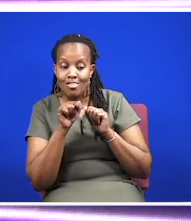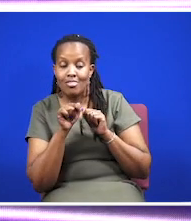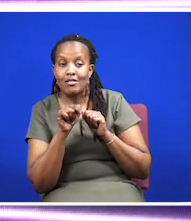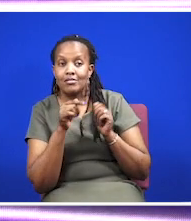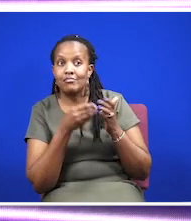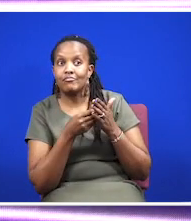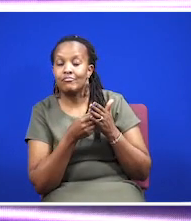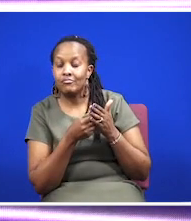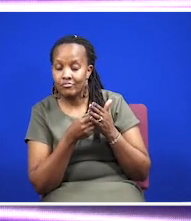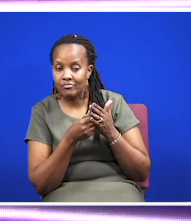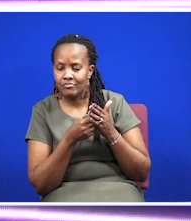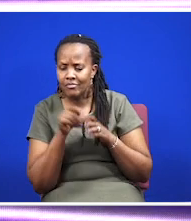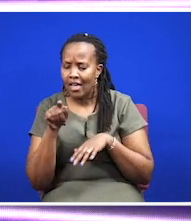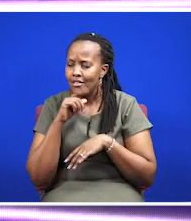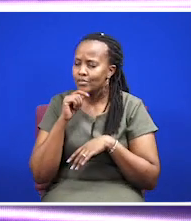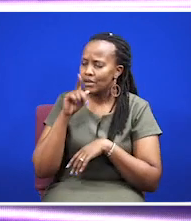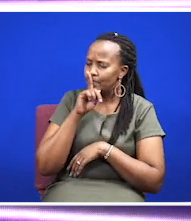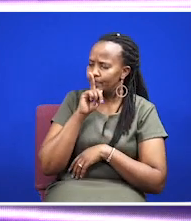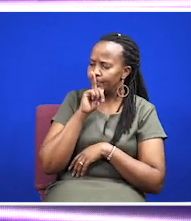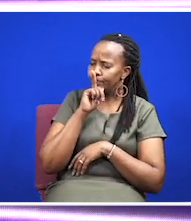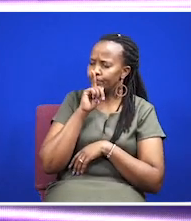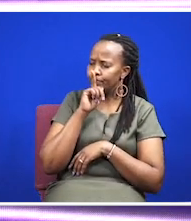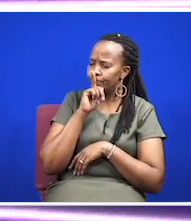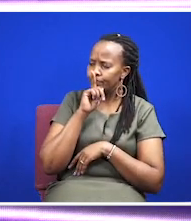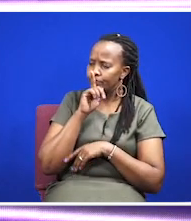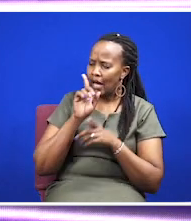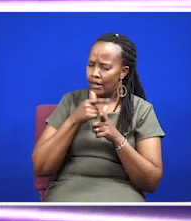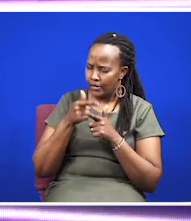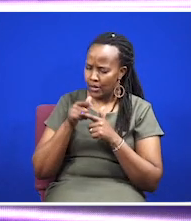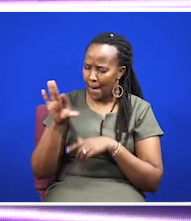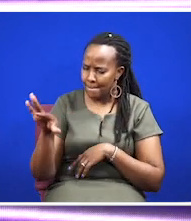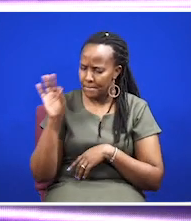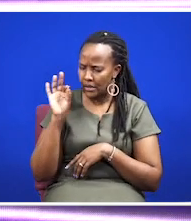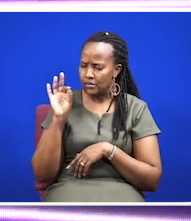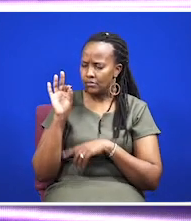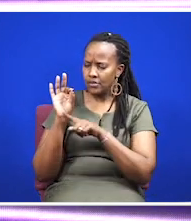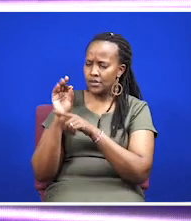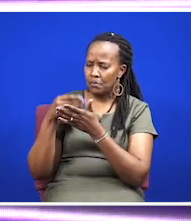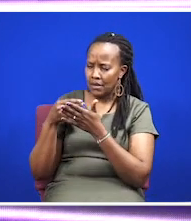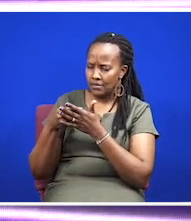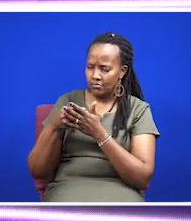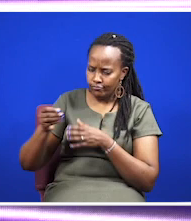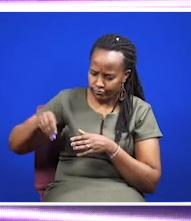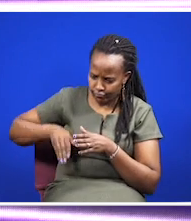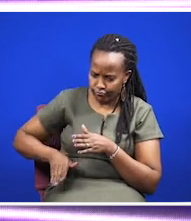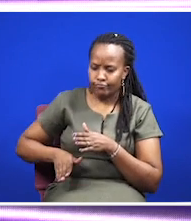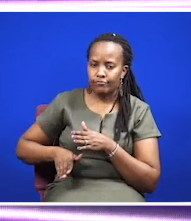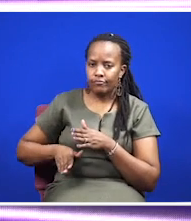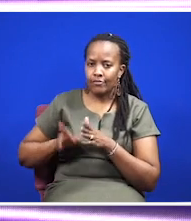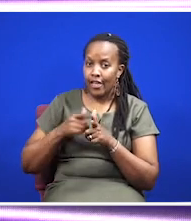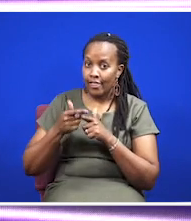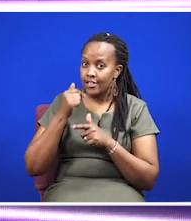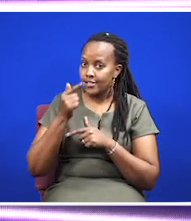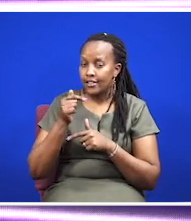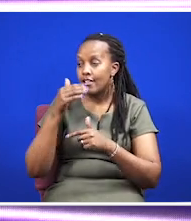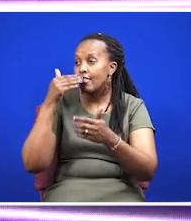kept quiet for a moment. Then he went ahead and picked the $100 bill, pocketed it, and he